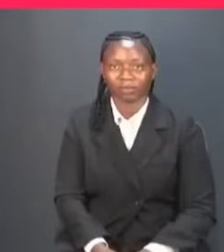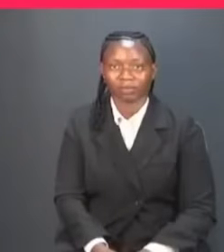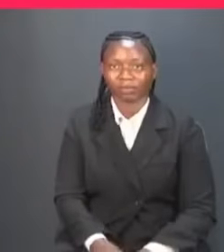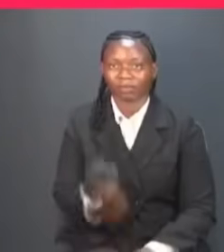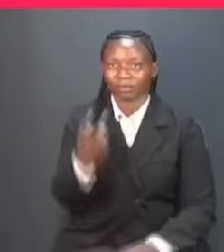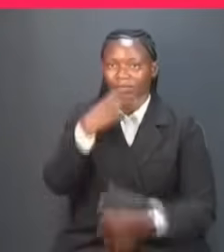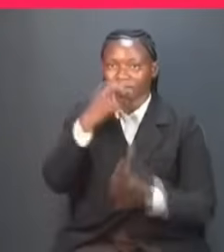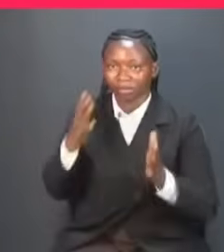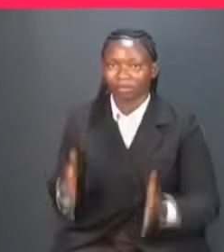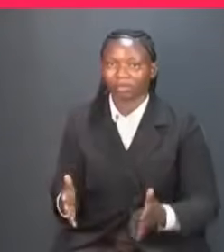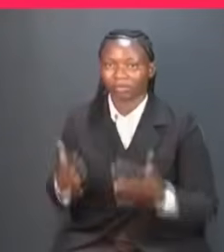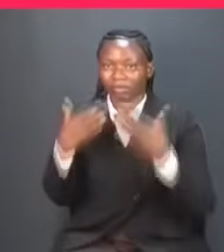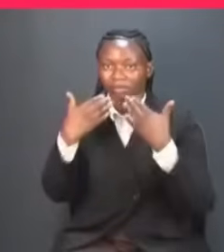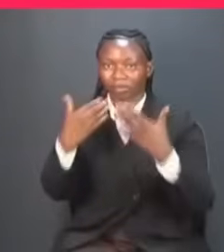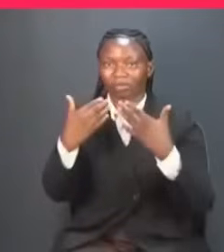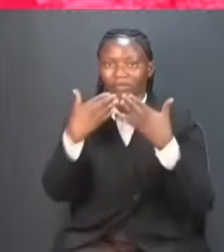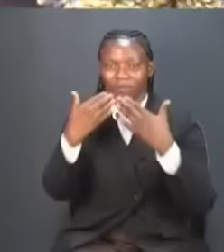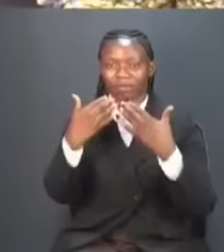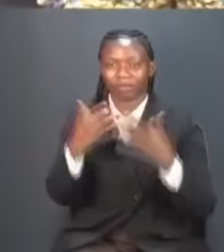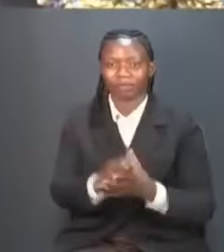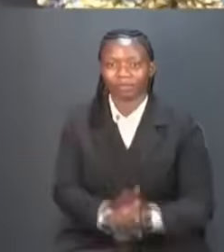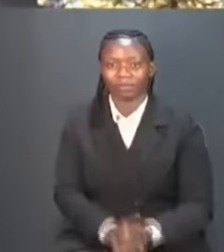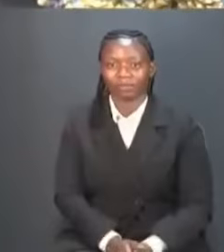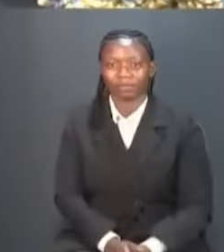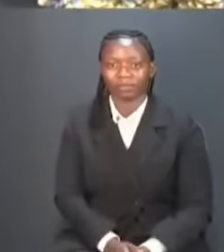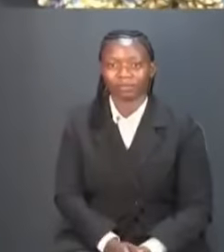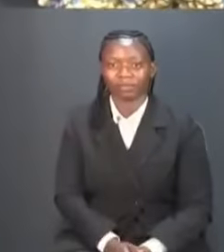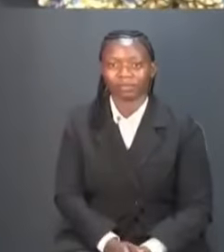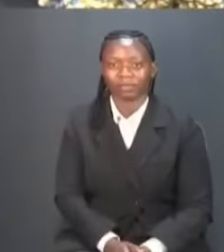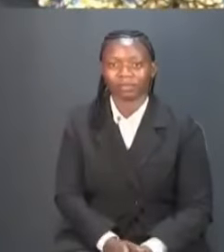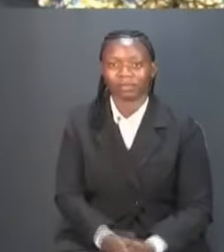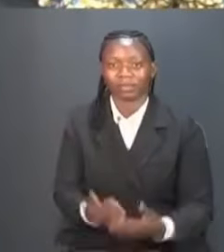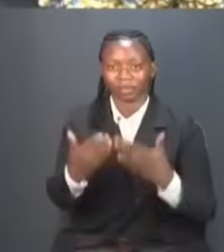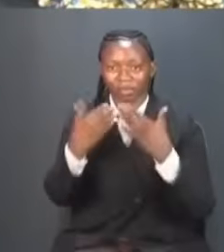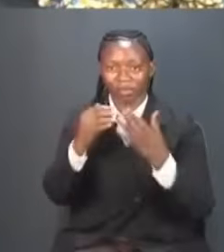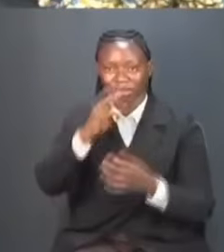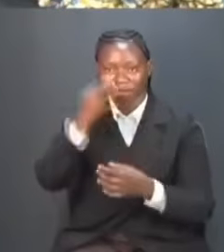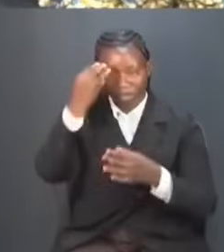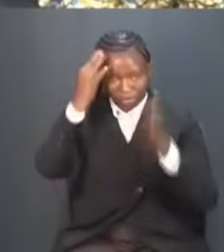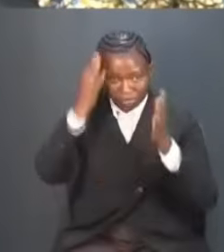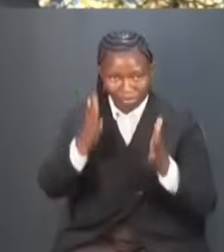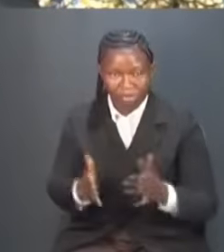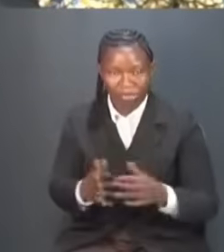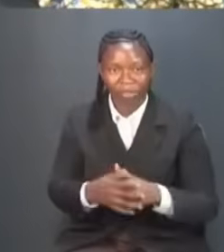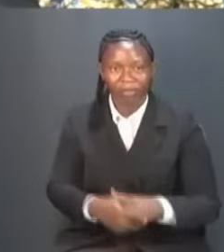Speaker, thank you so much. Speaker, I wish to thank the minister. Honestly,